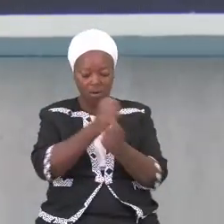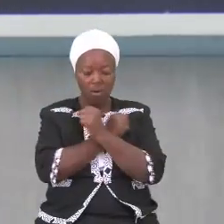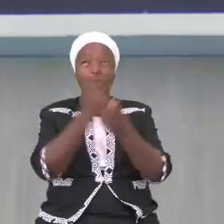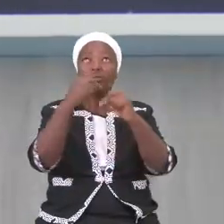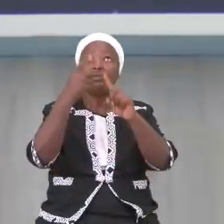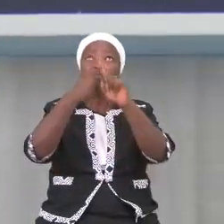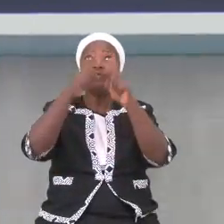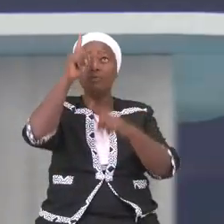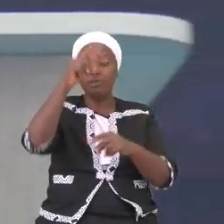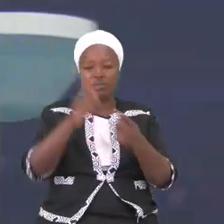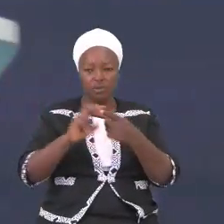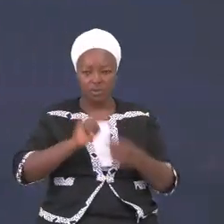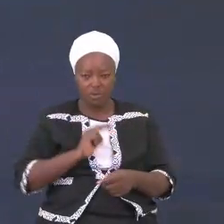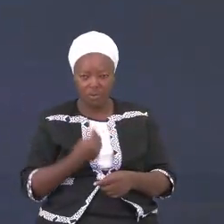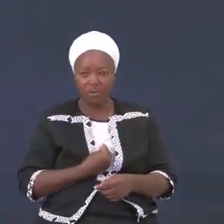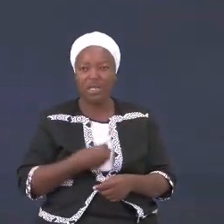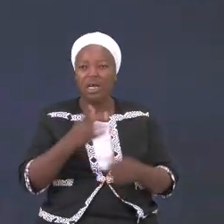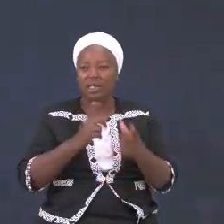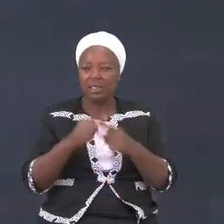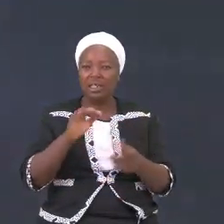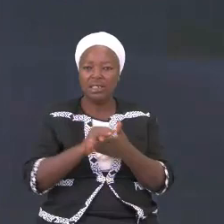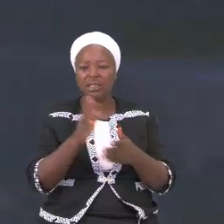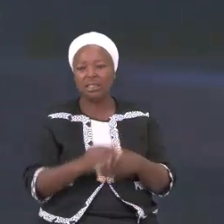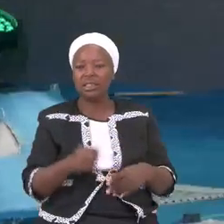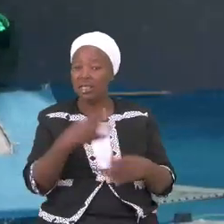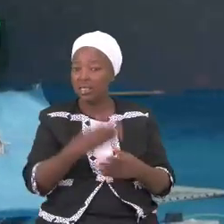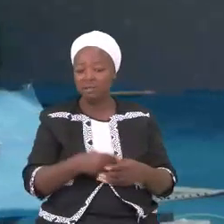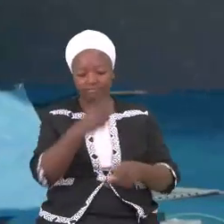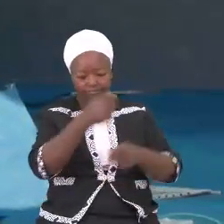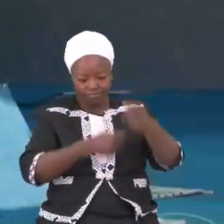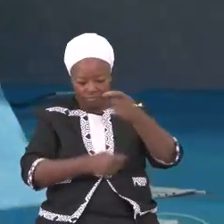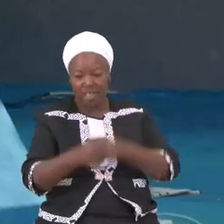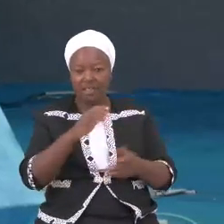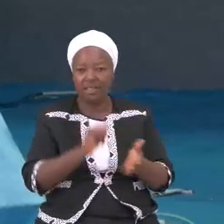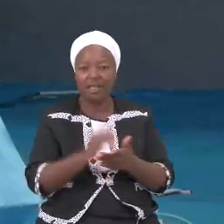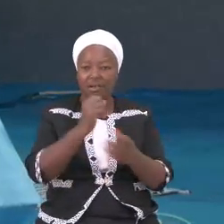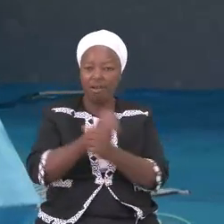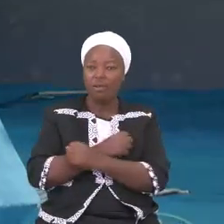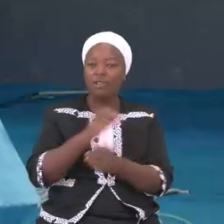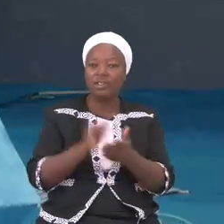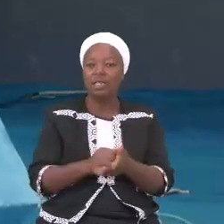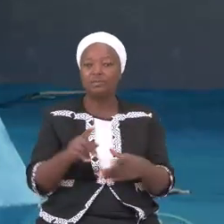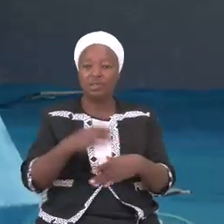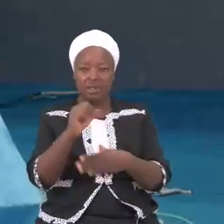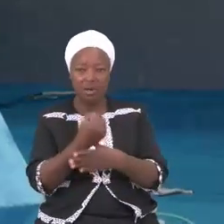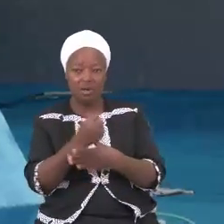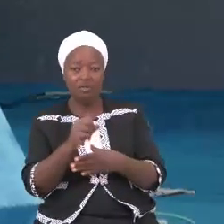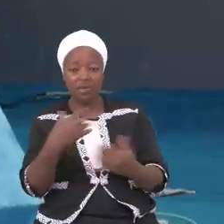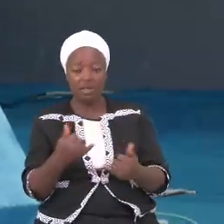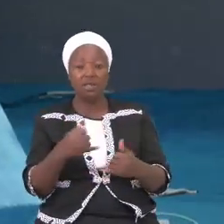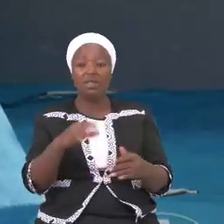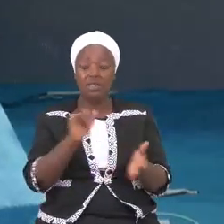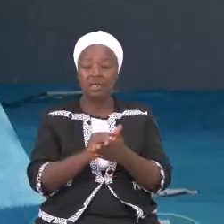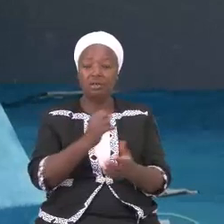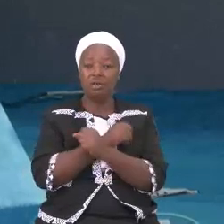reciprocal love. That is, the love enters us And the love now goes back